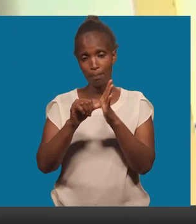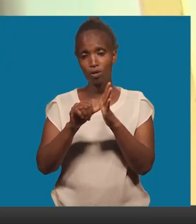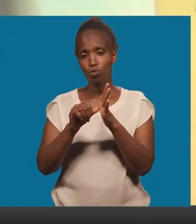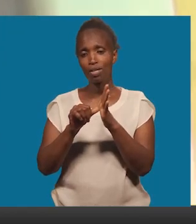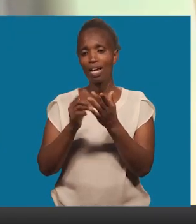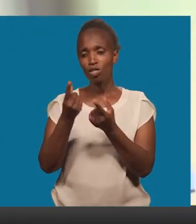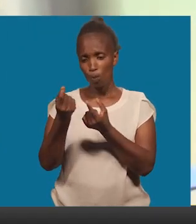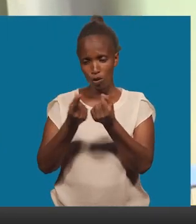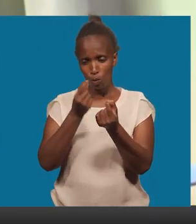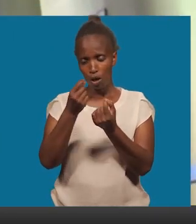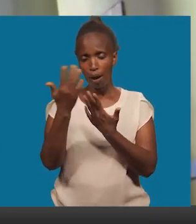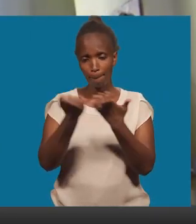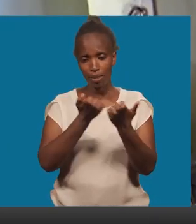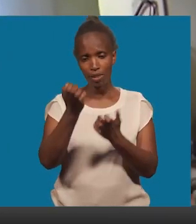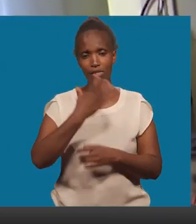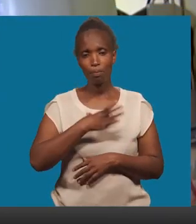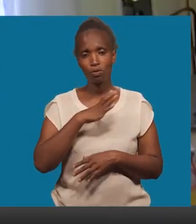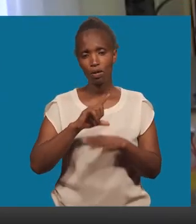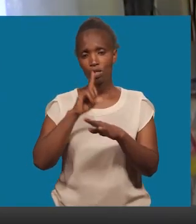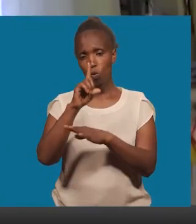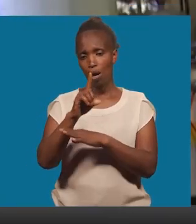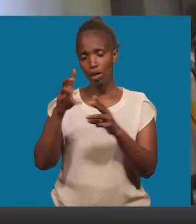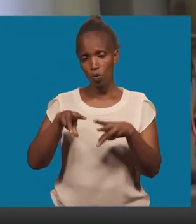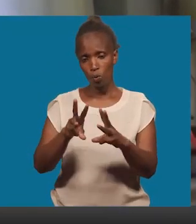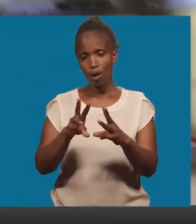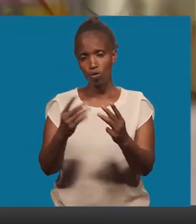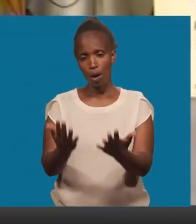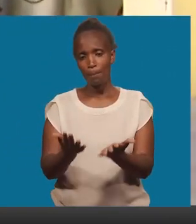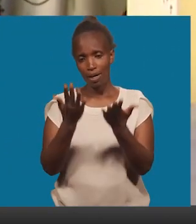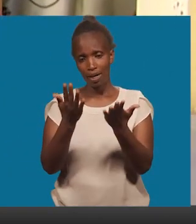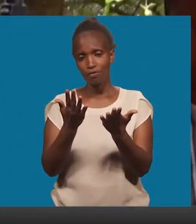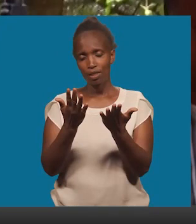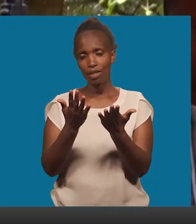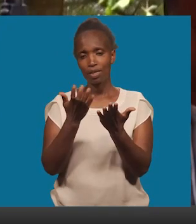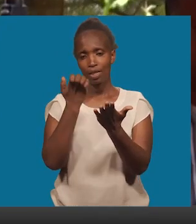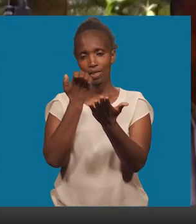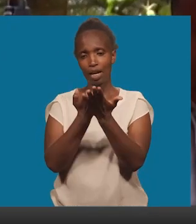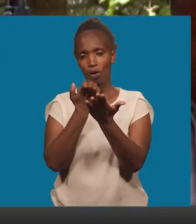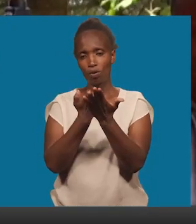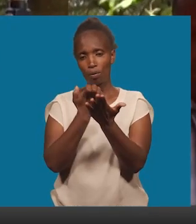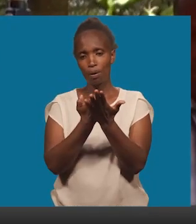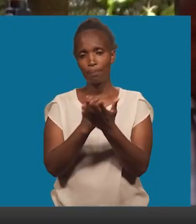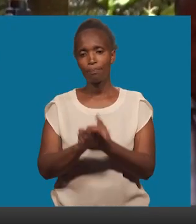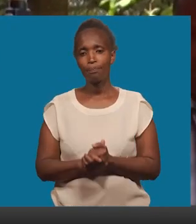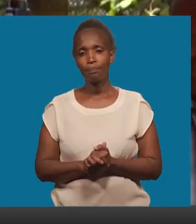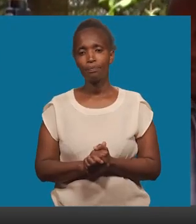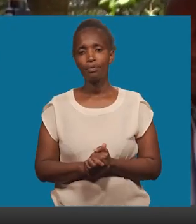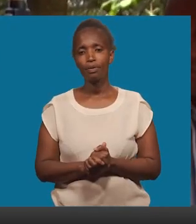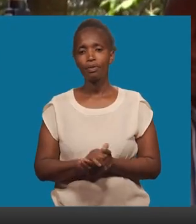hiyo ikiwa njia moja ya kuimarisha sekta ya uchimbaji madini humu nchini. So in the mining